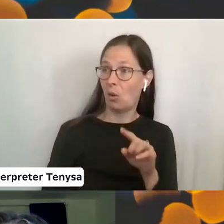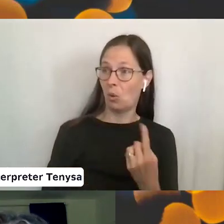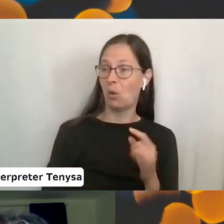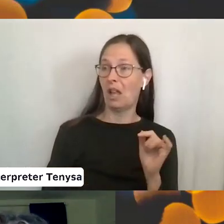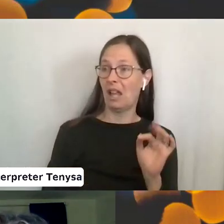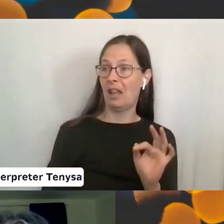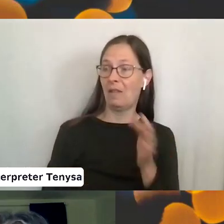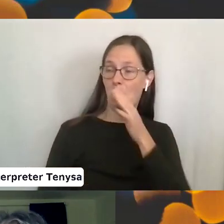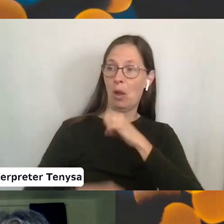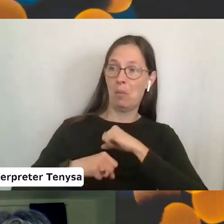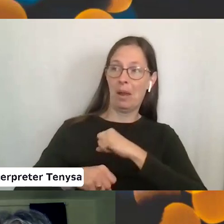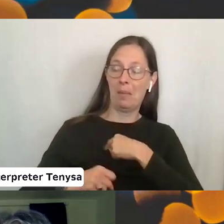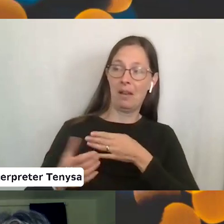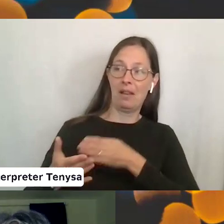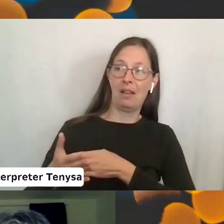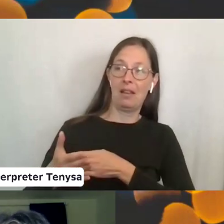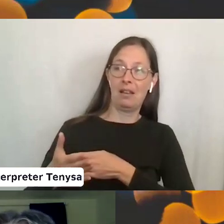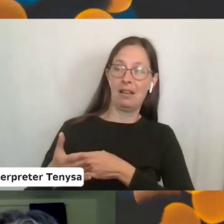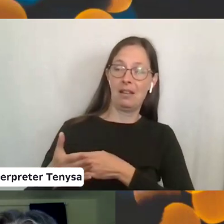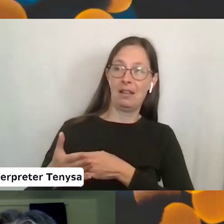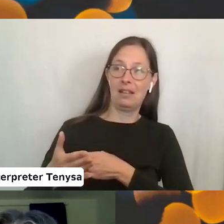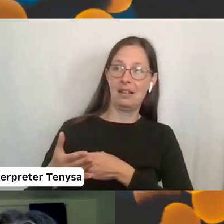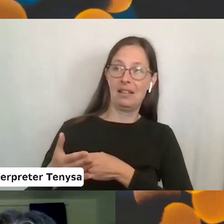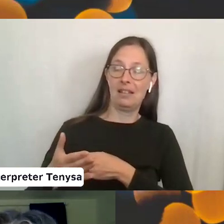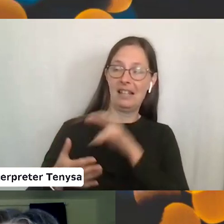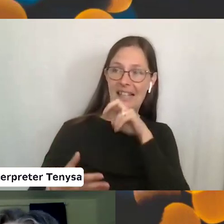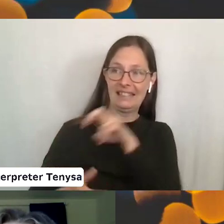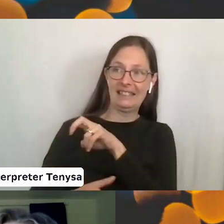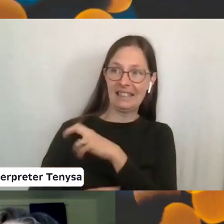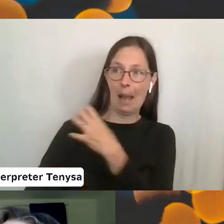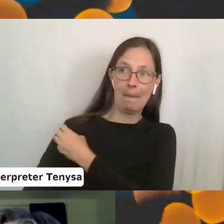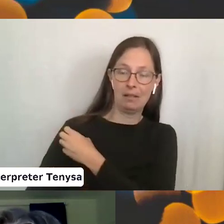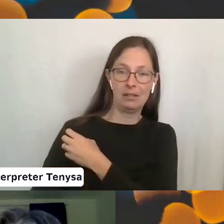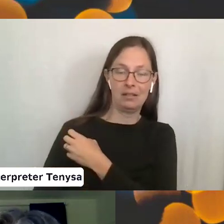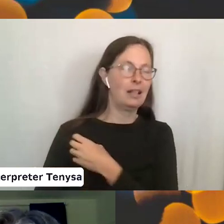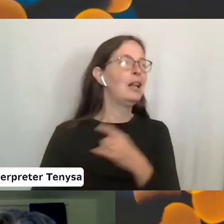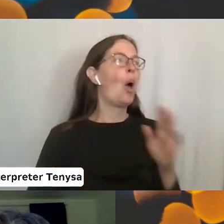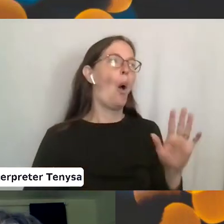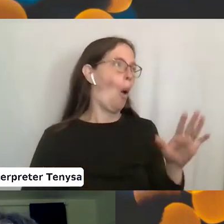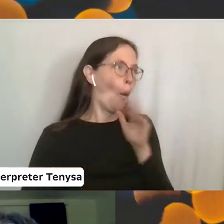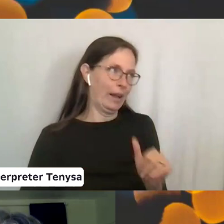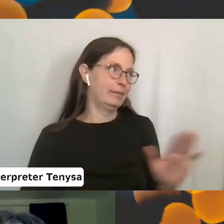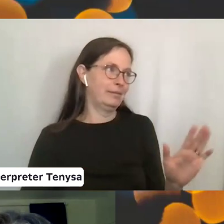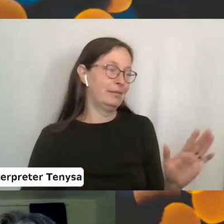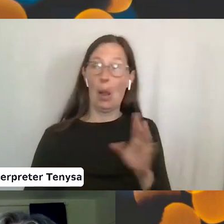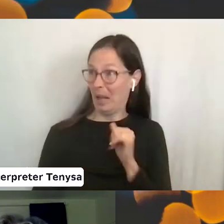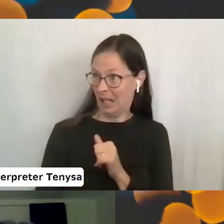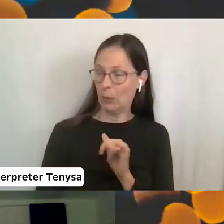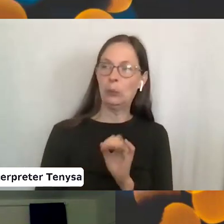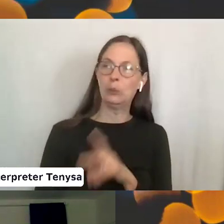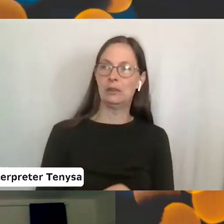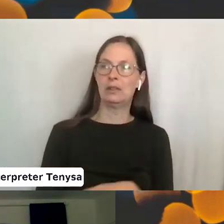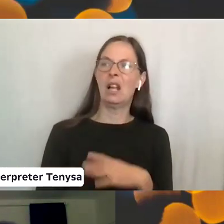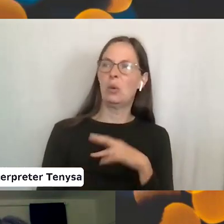it would protect me from snake bites and goat horns. It definitely would not. It would not. All right, then